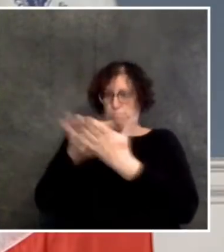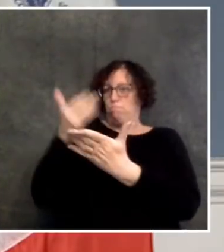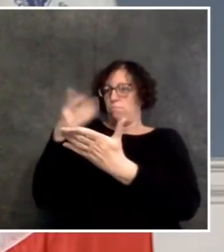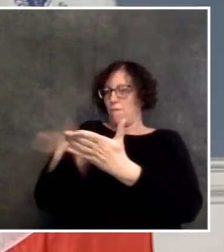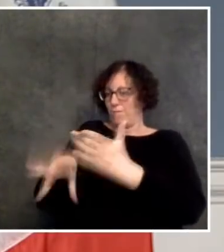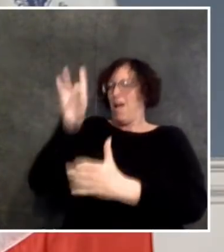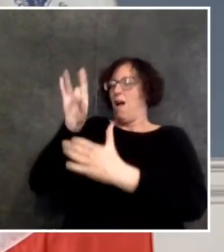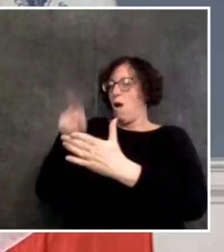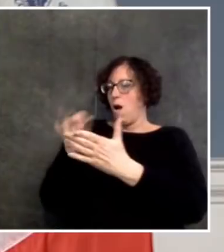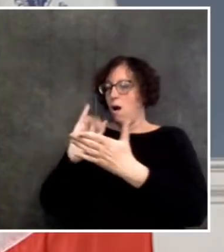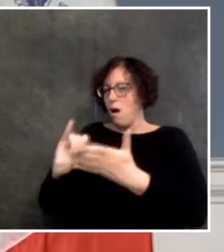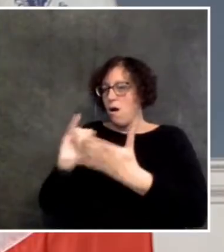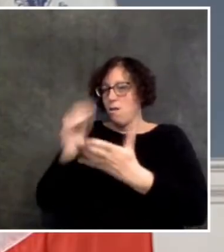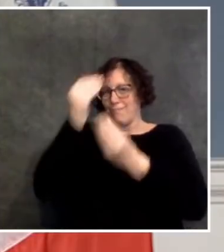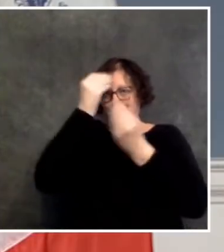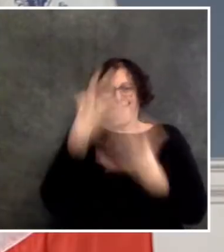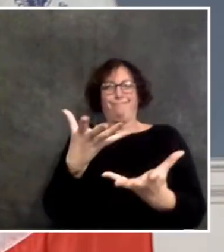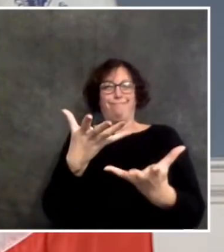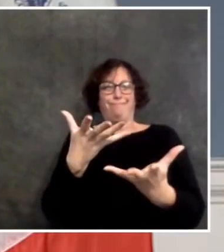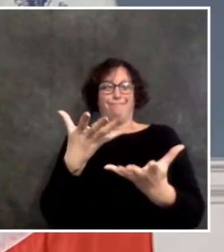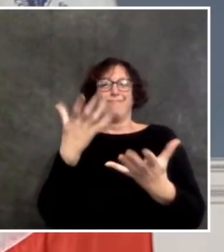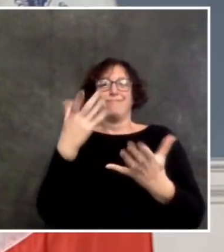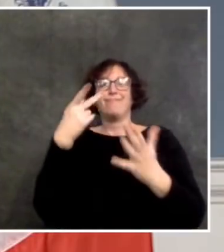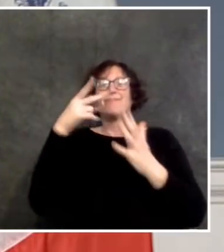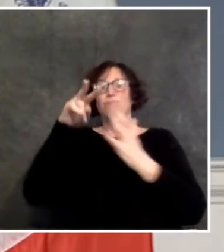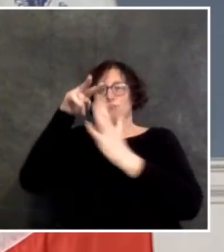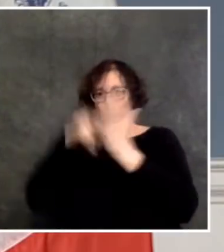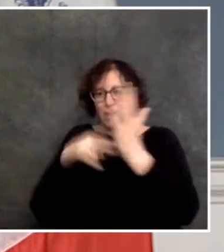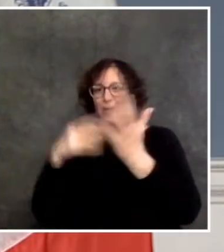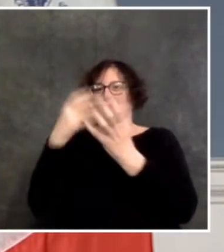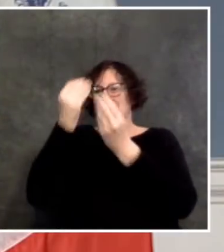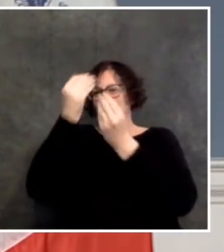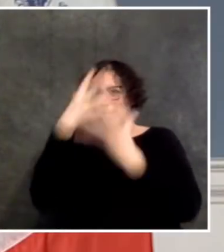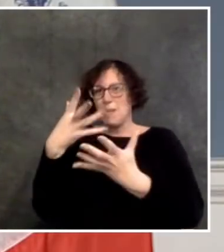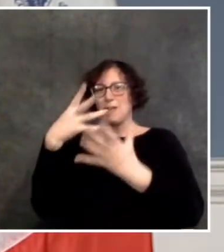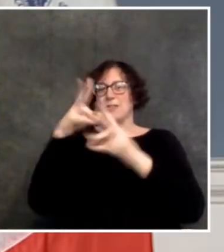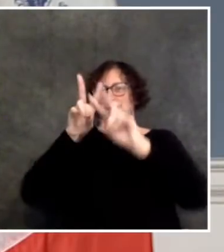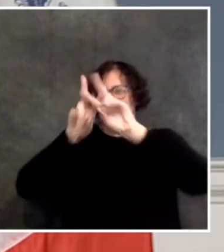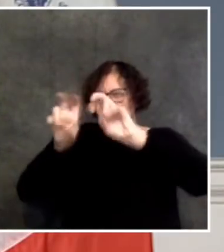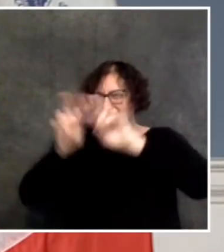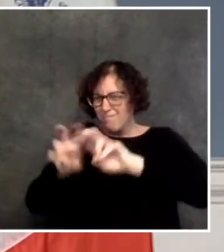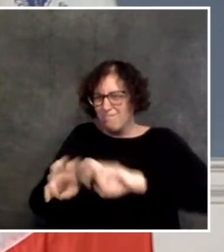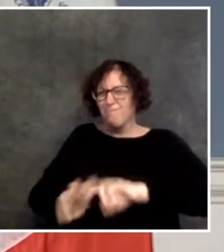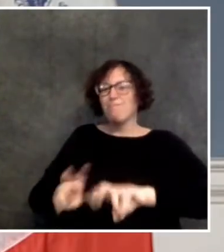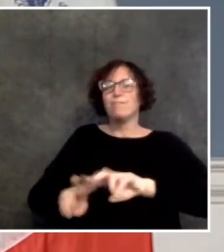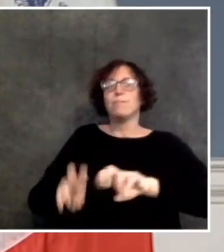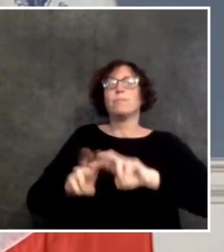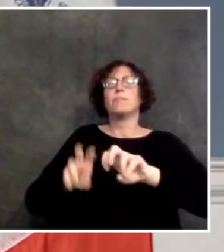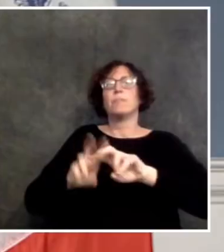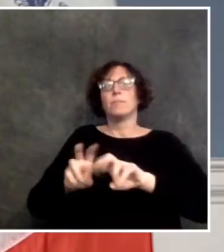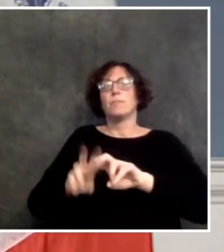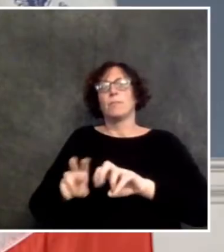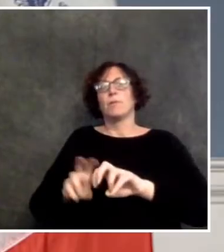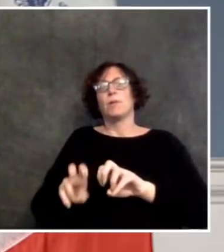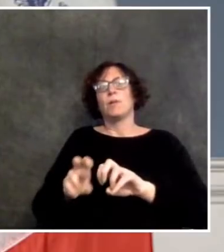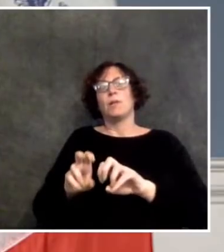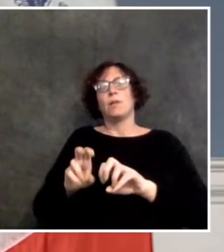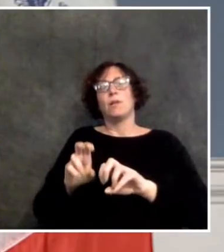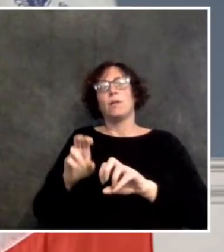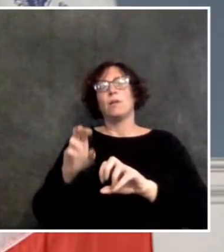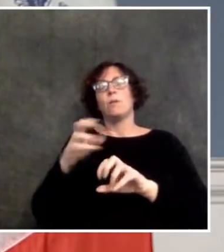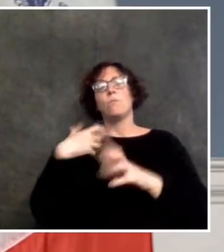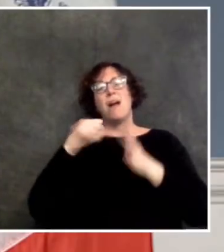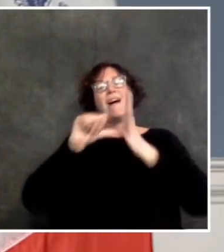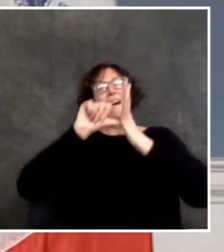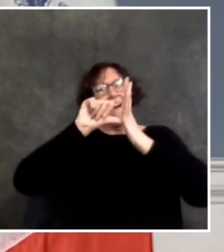specific proposal. So it's literally just in the last days. But I want to emphasize, And again, you guys, we're going to go